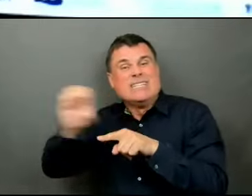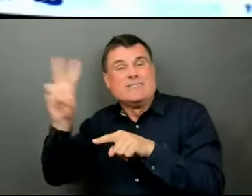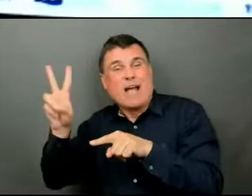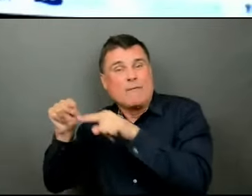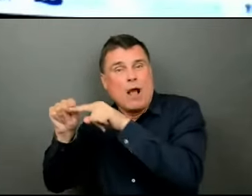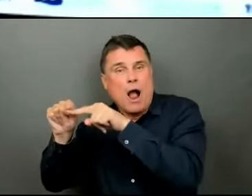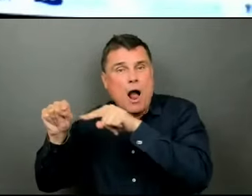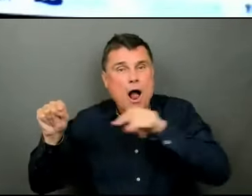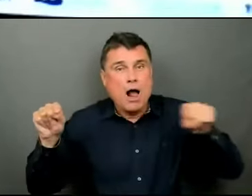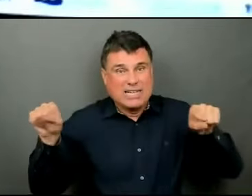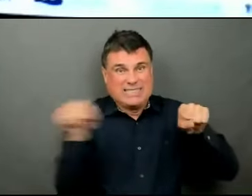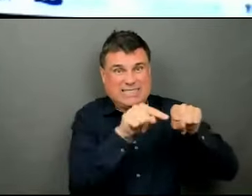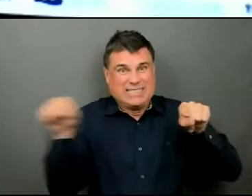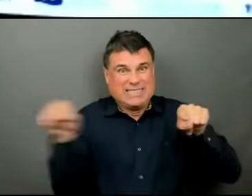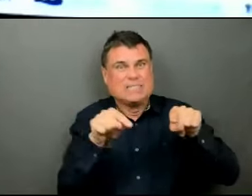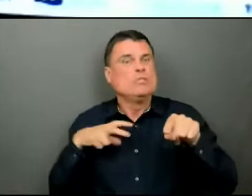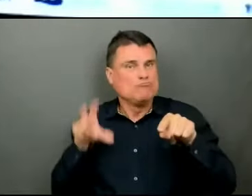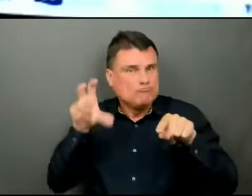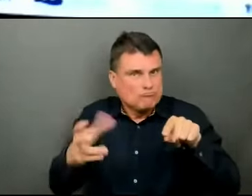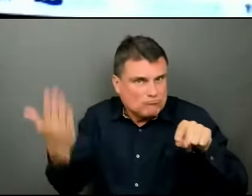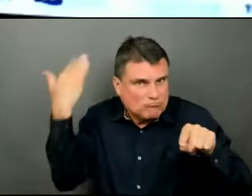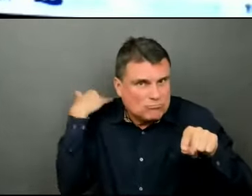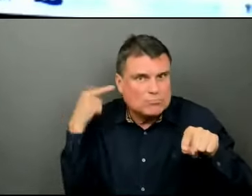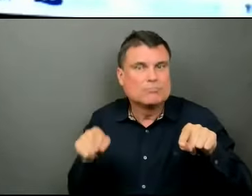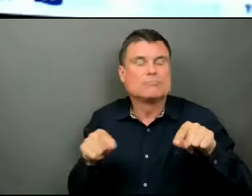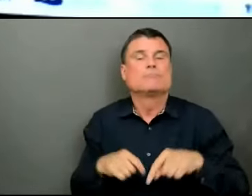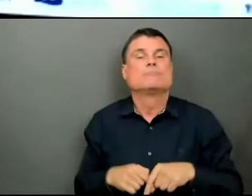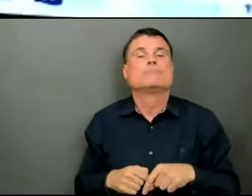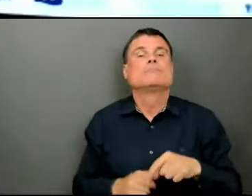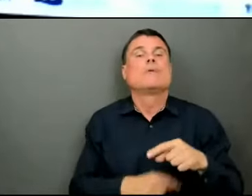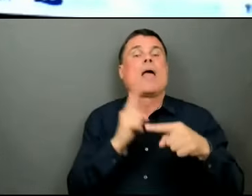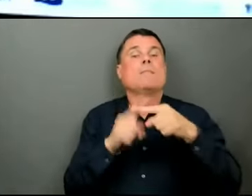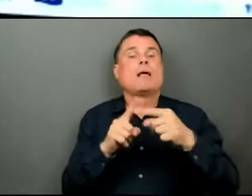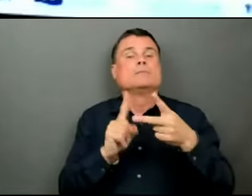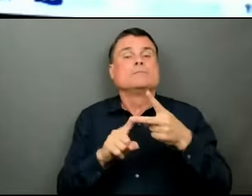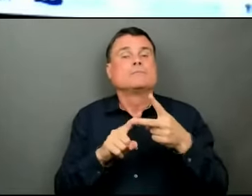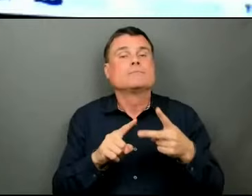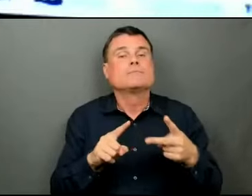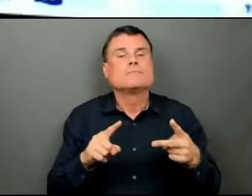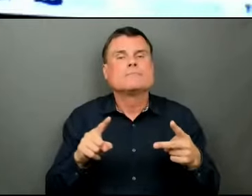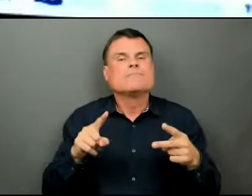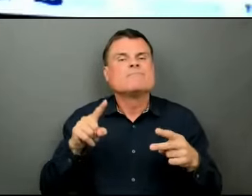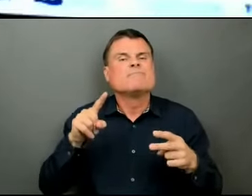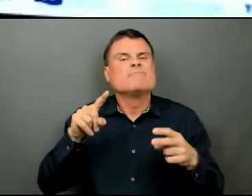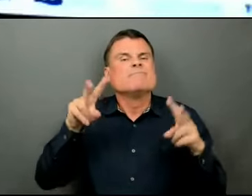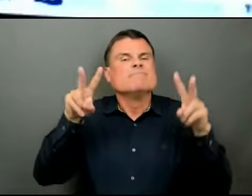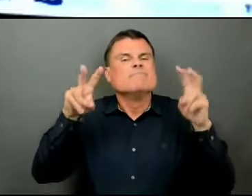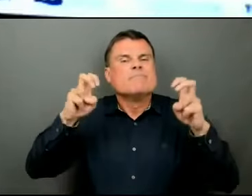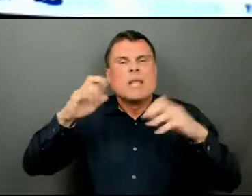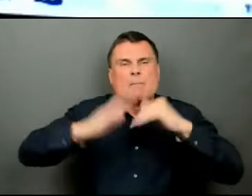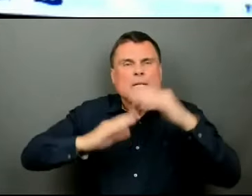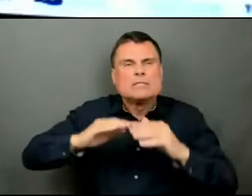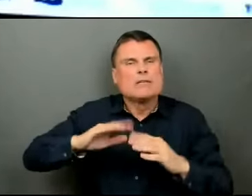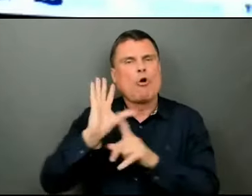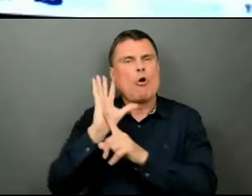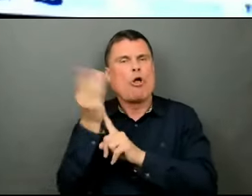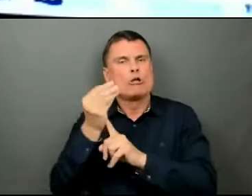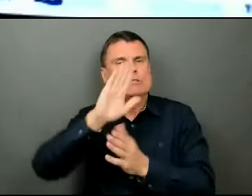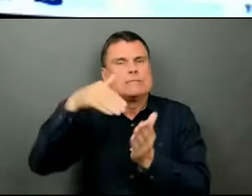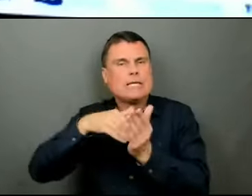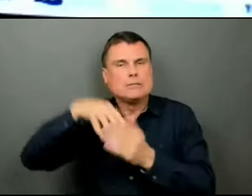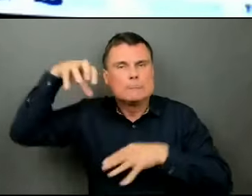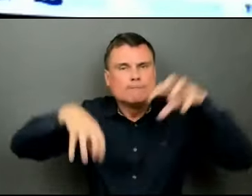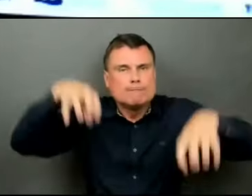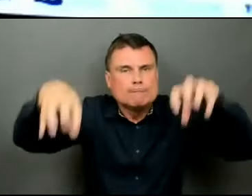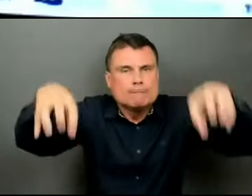Delu Dene Council Multipurpose Cultural Building. This was a hugely meaningful